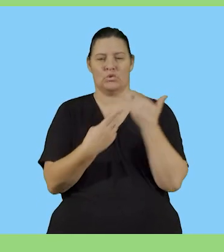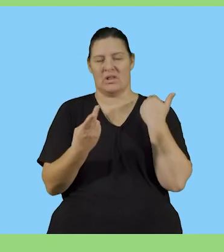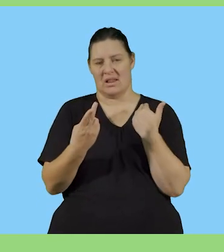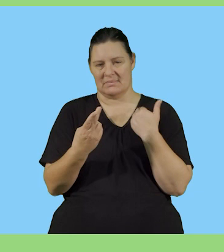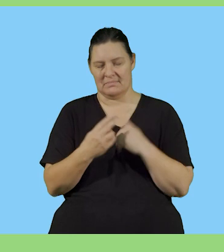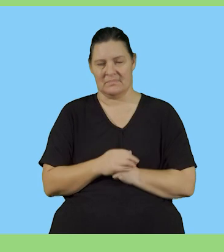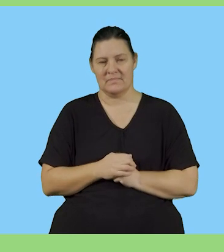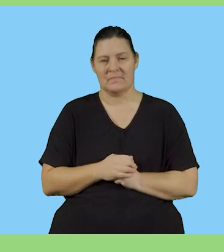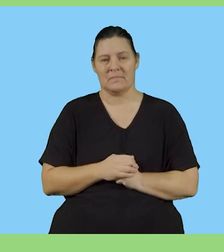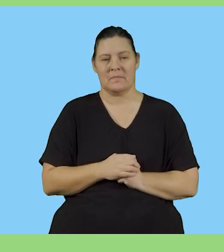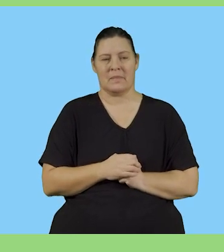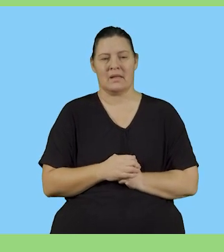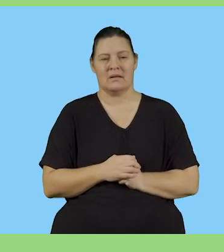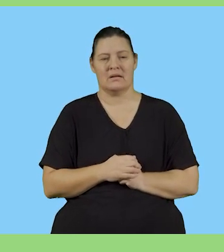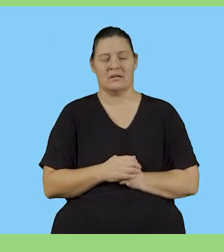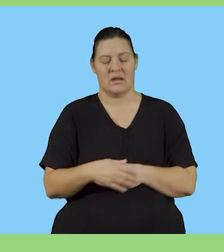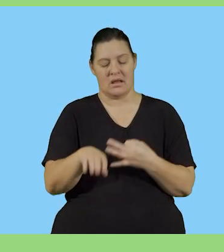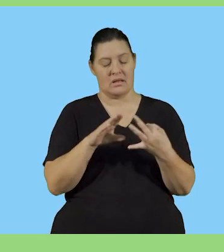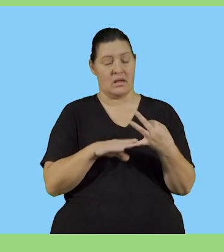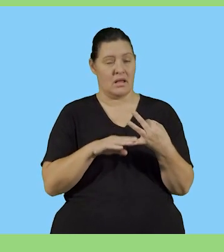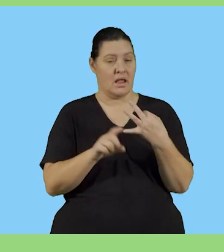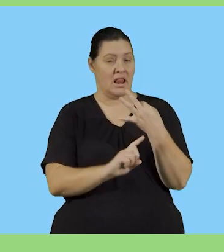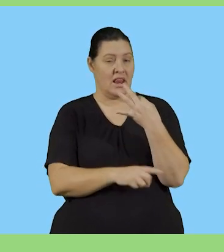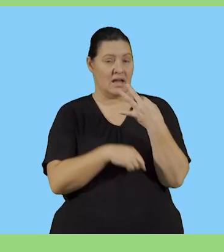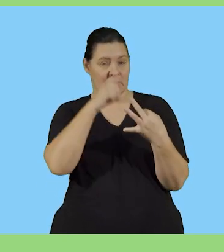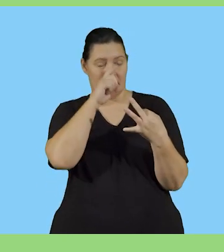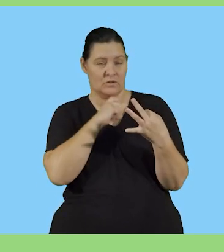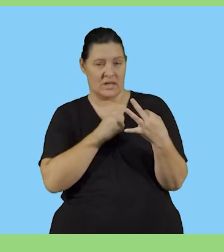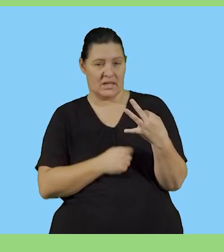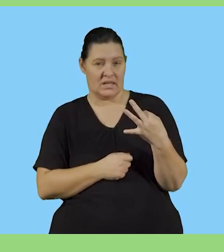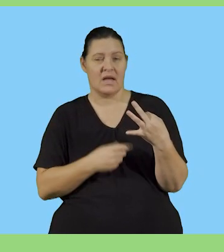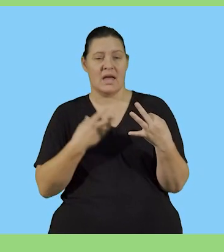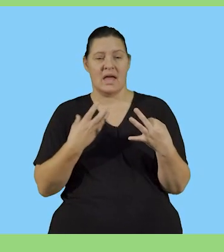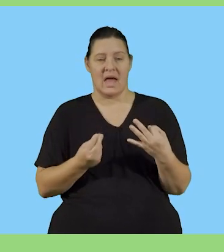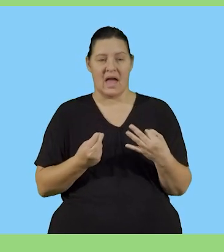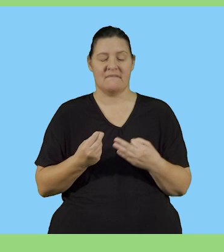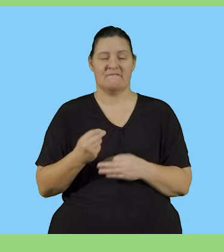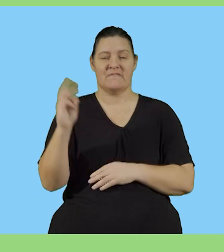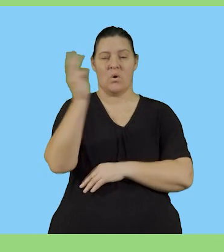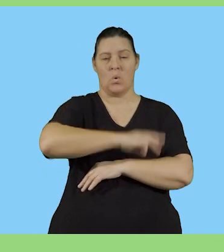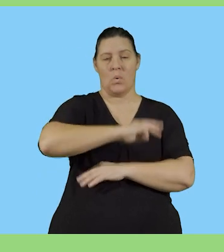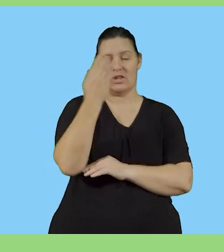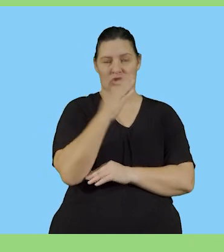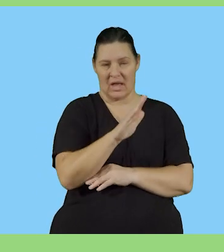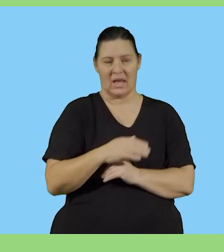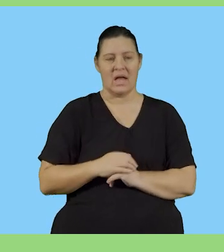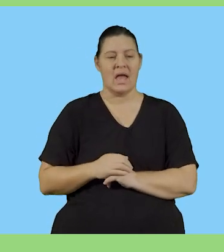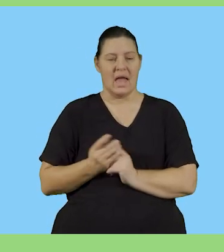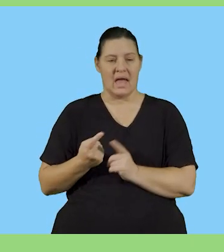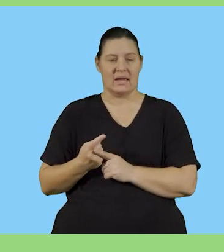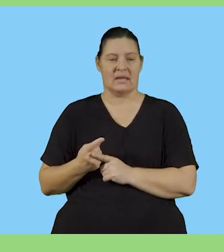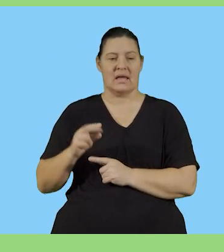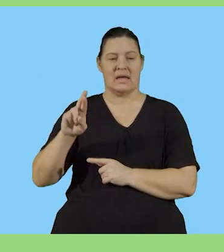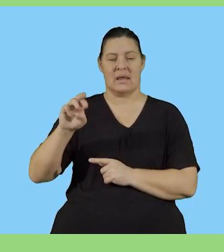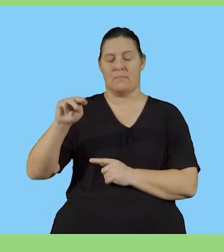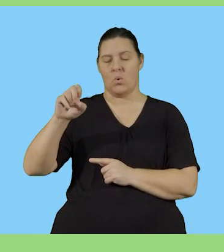mutualism. Right? Moving on to the last picture, we have a whale shark and a remora fish. So this